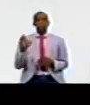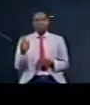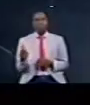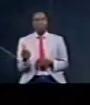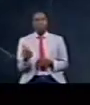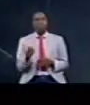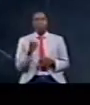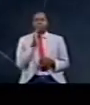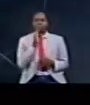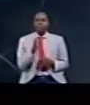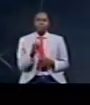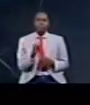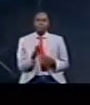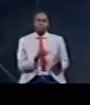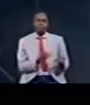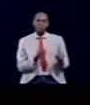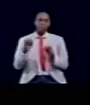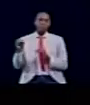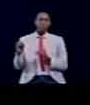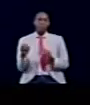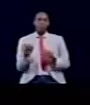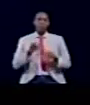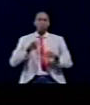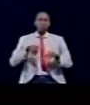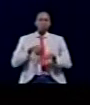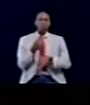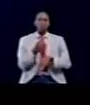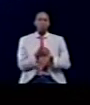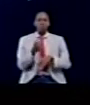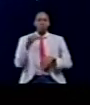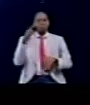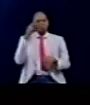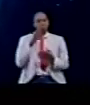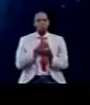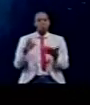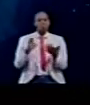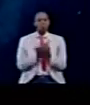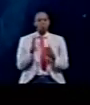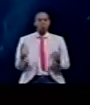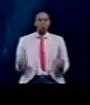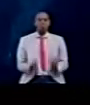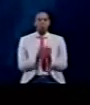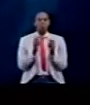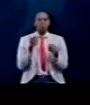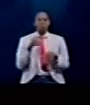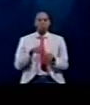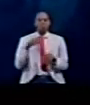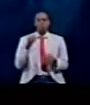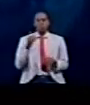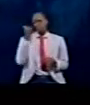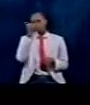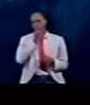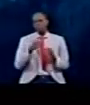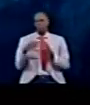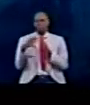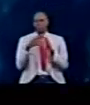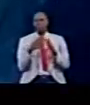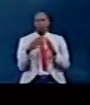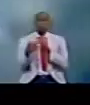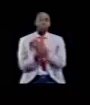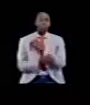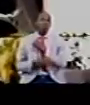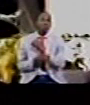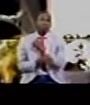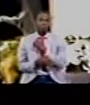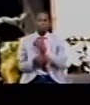all the network of today will not take them away, oh Lord, in Jesus' name. Father, protect our children. Oh Lord, protect our